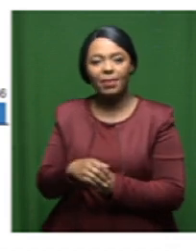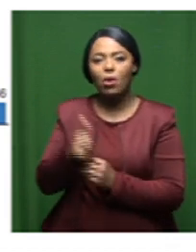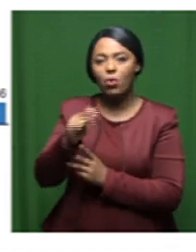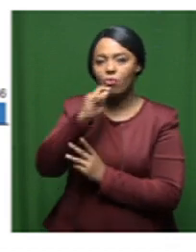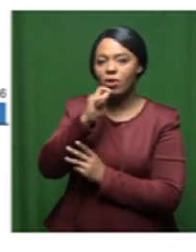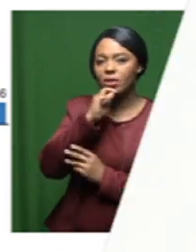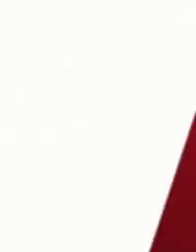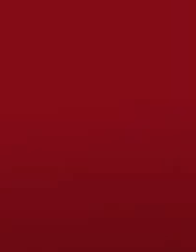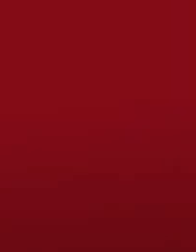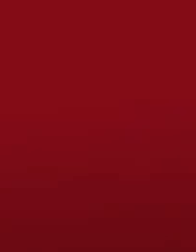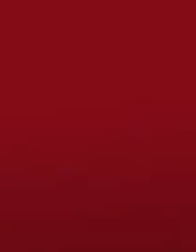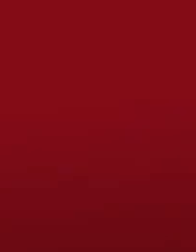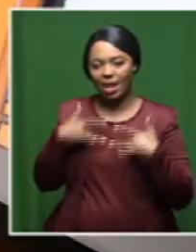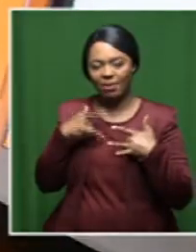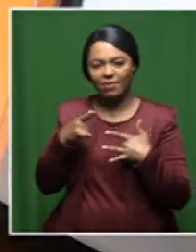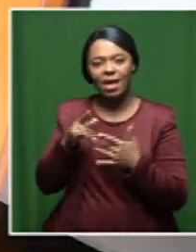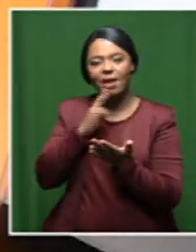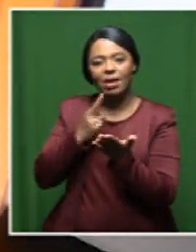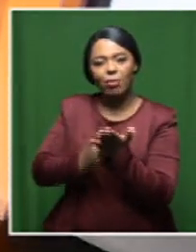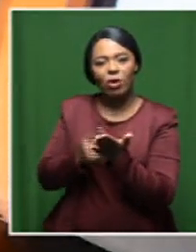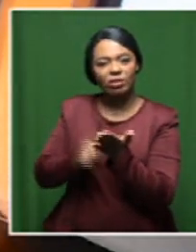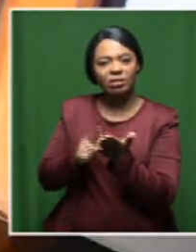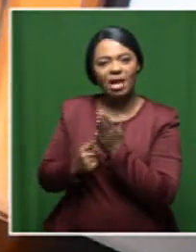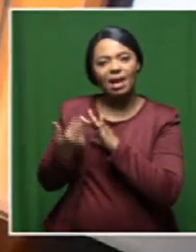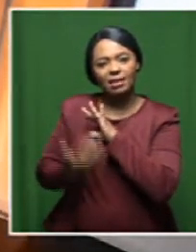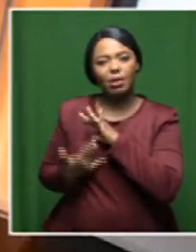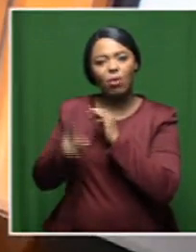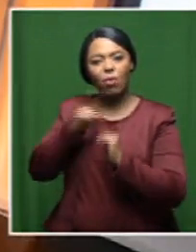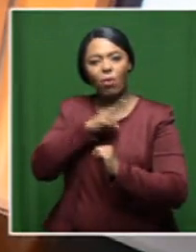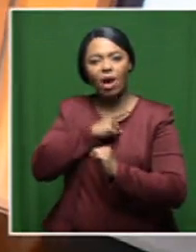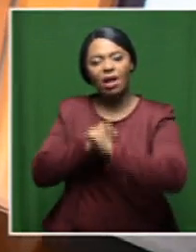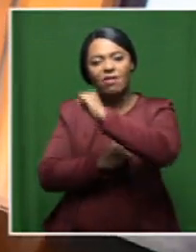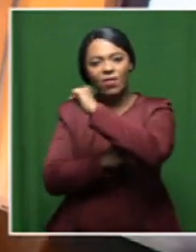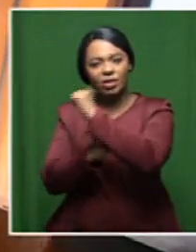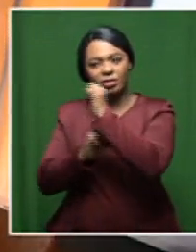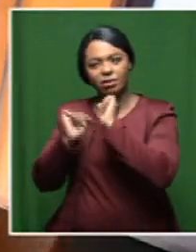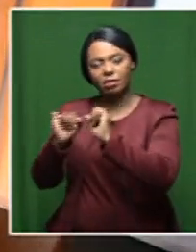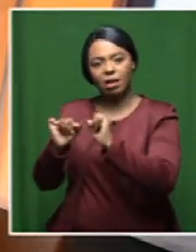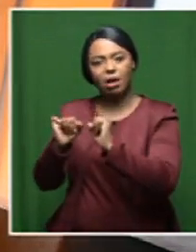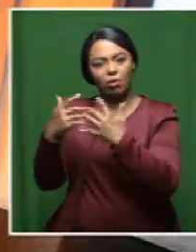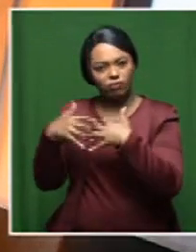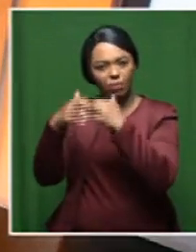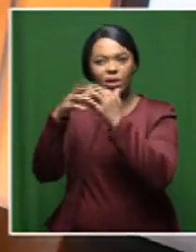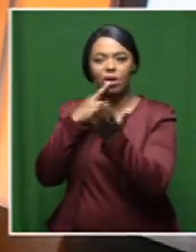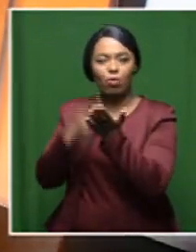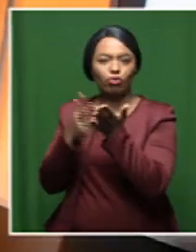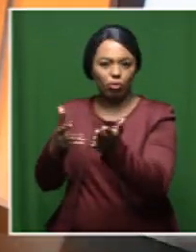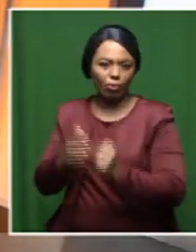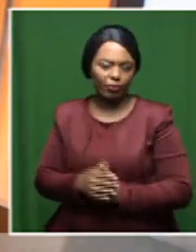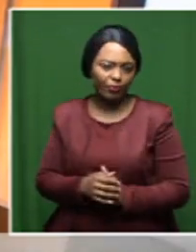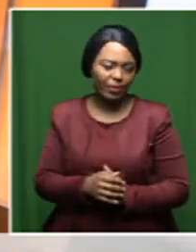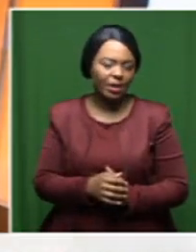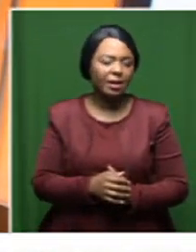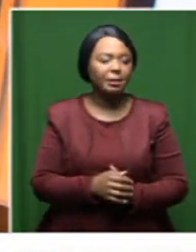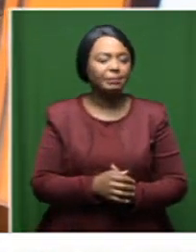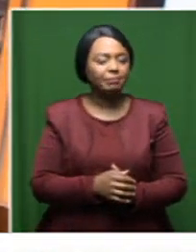with what is the inspiration behind the report? Why did the foundation commission a report of this nature? Yes,